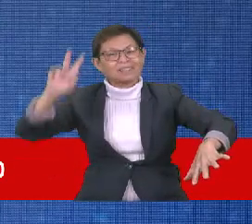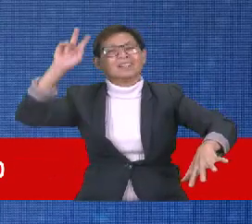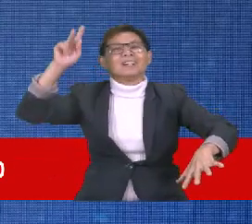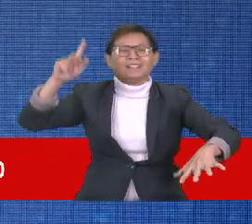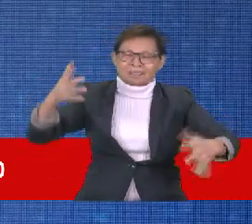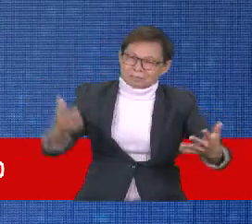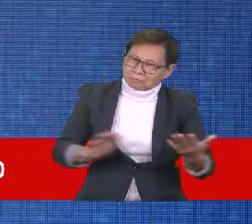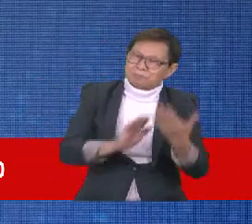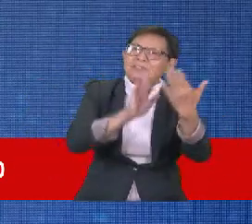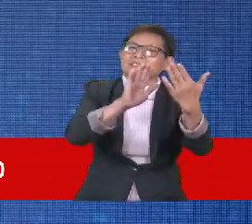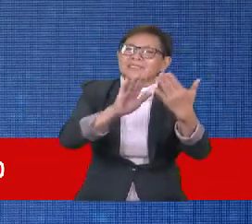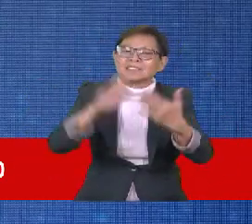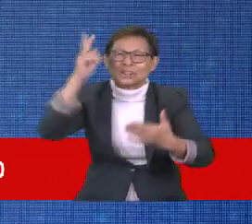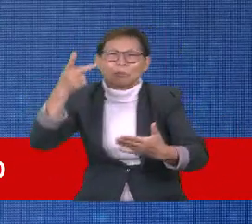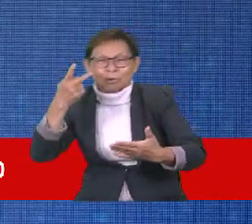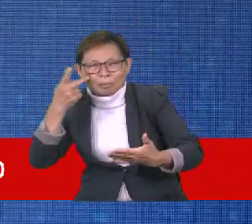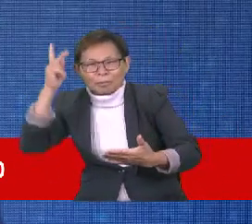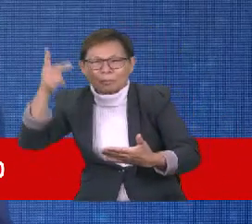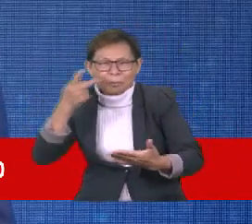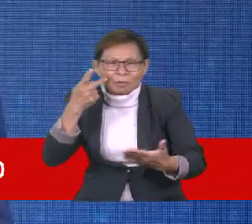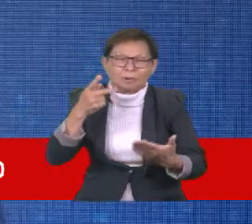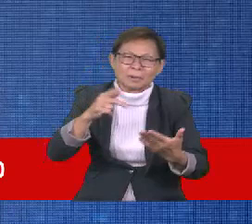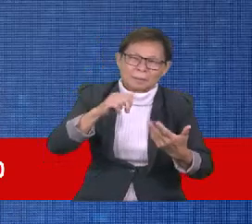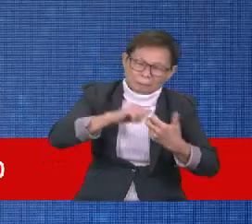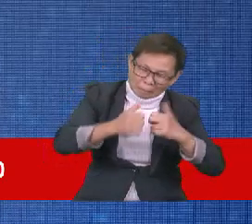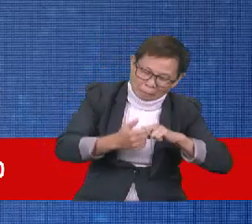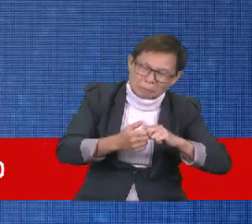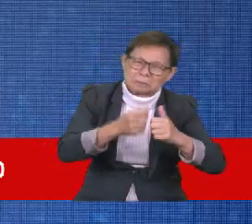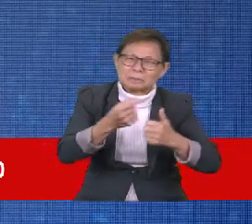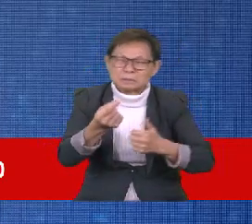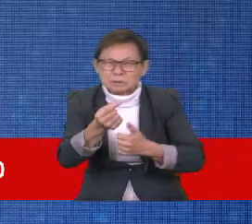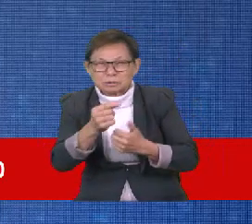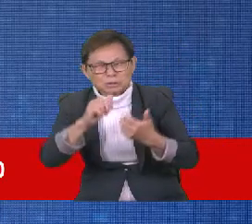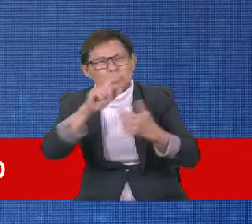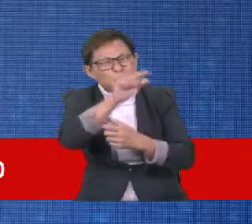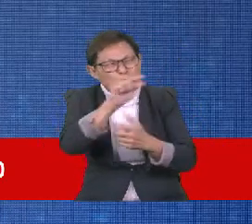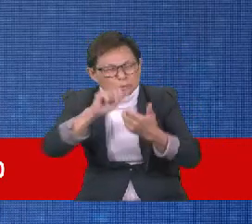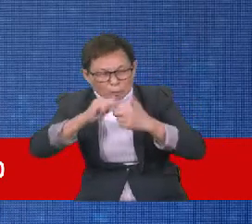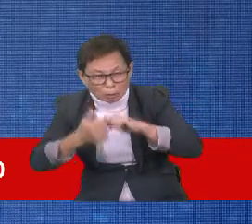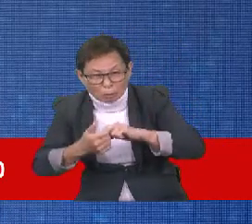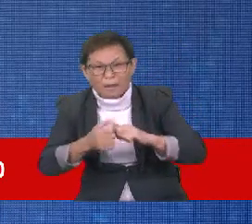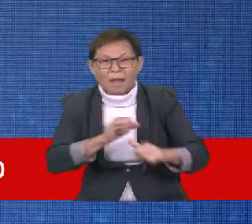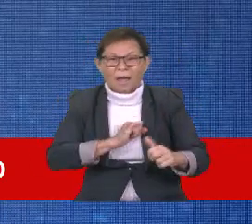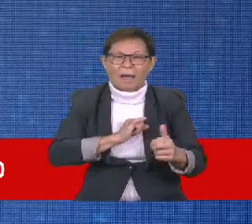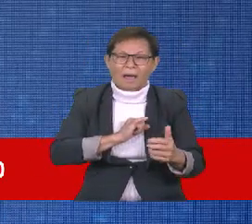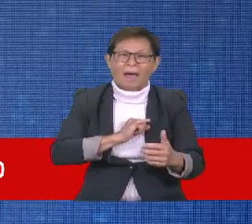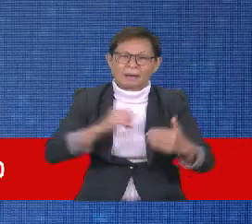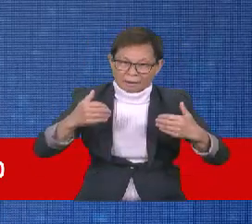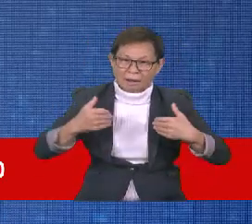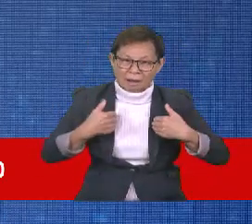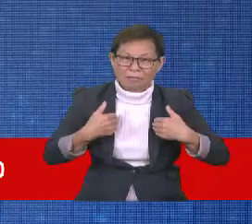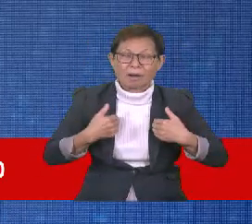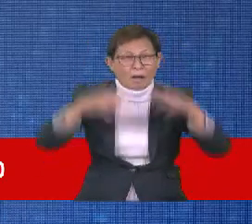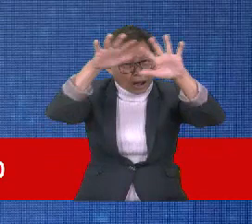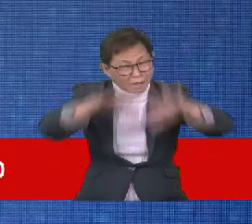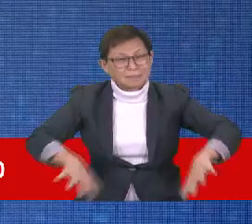nuances, have repeatedly stated this position. And but to no avail. But